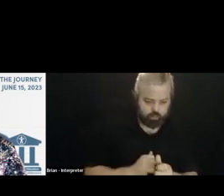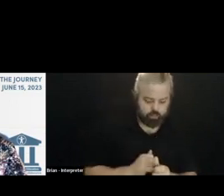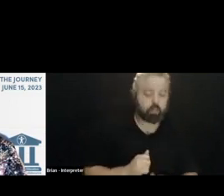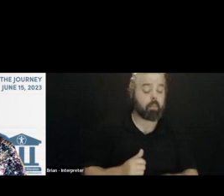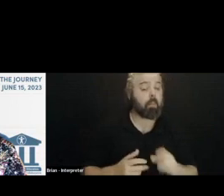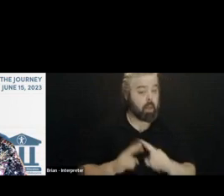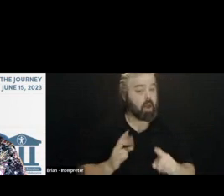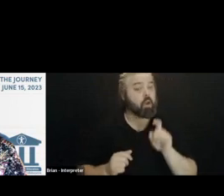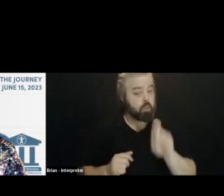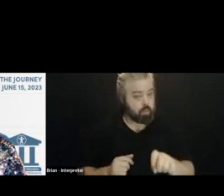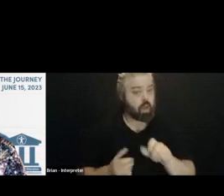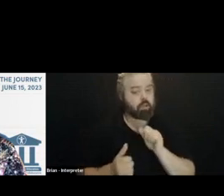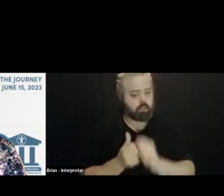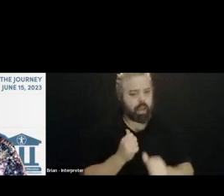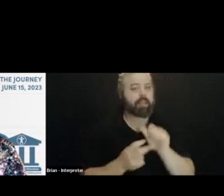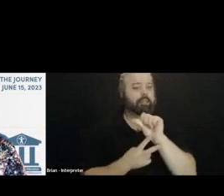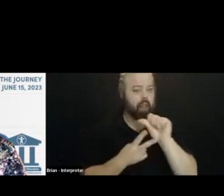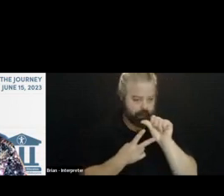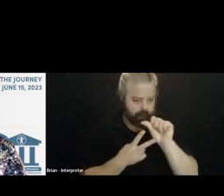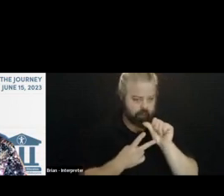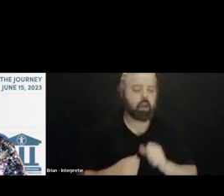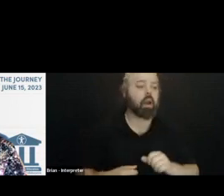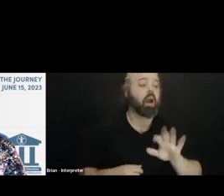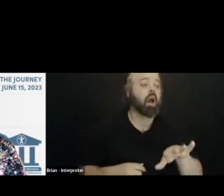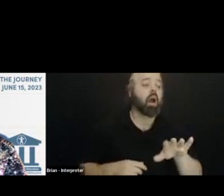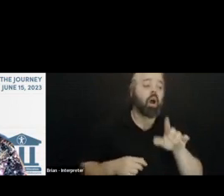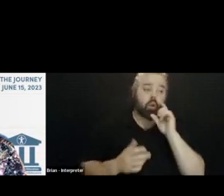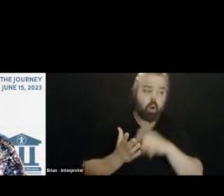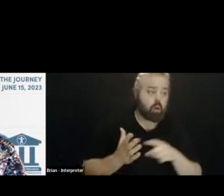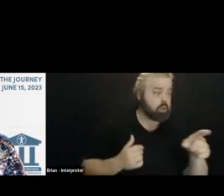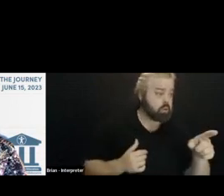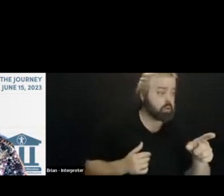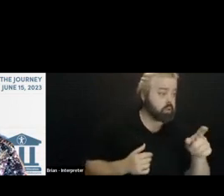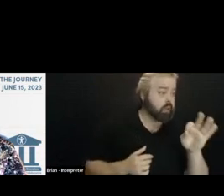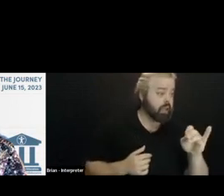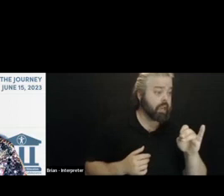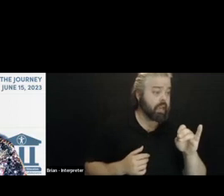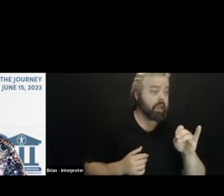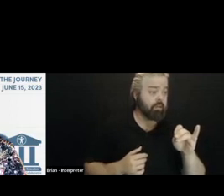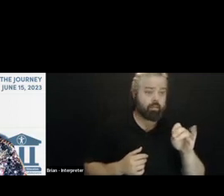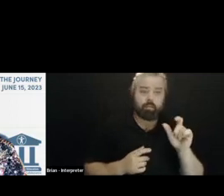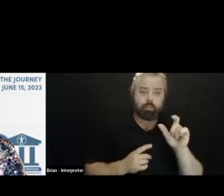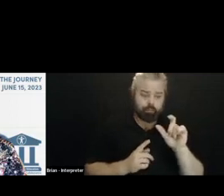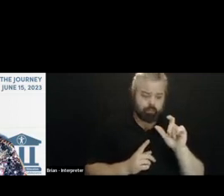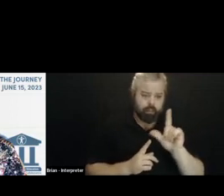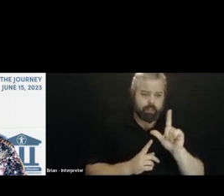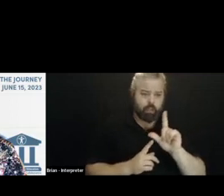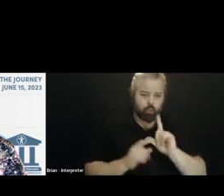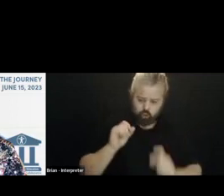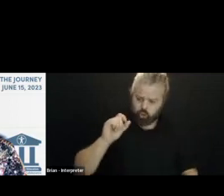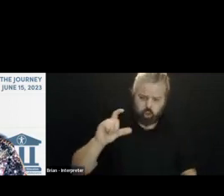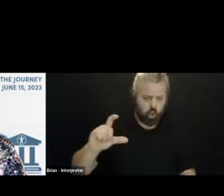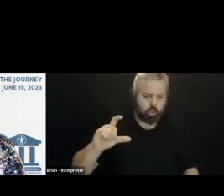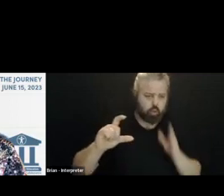must pass the AA. Also notice that this text passes if it's large, which large text shows